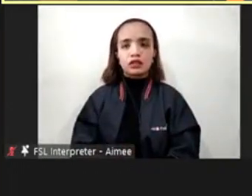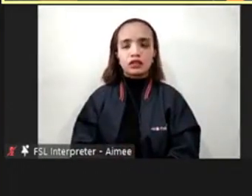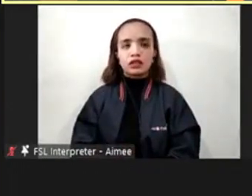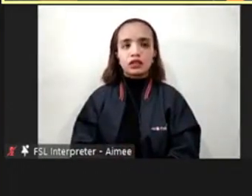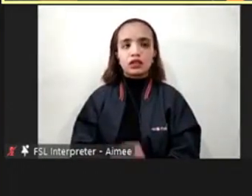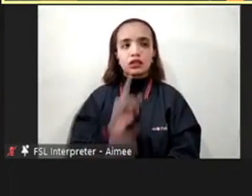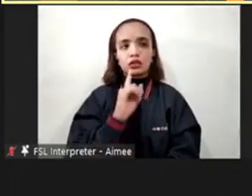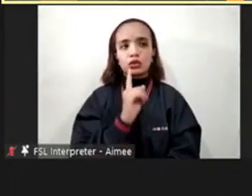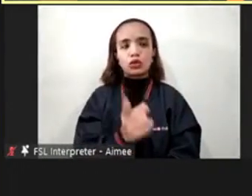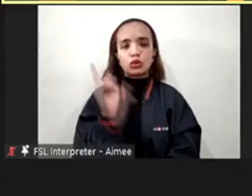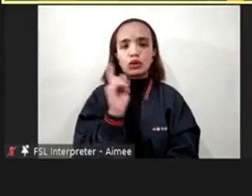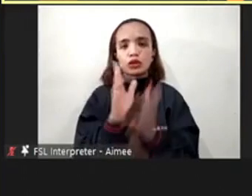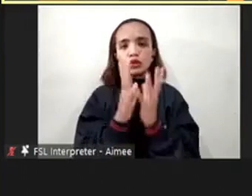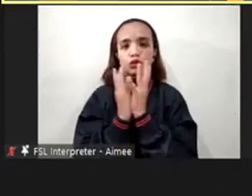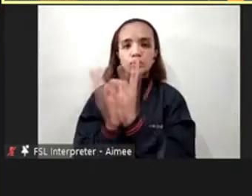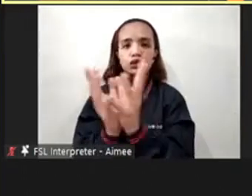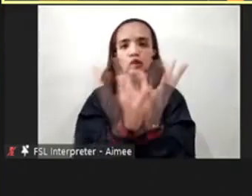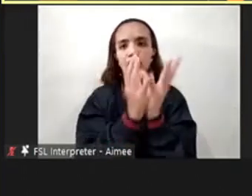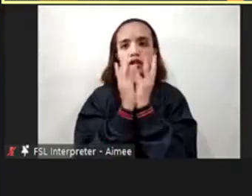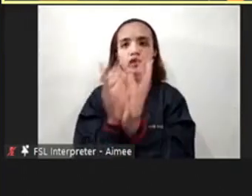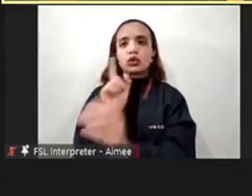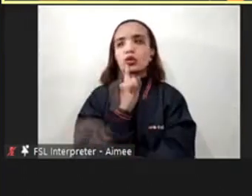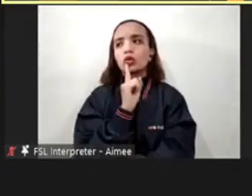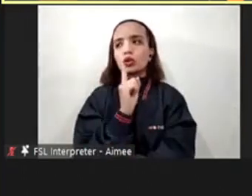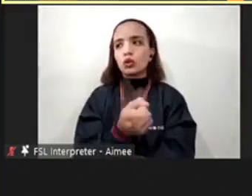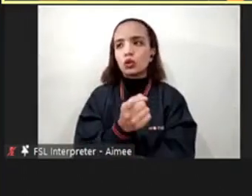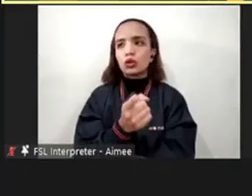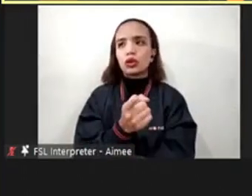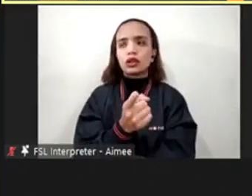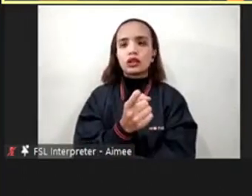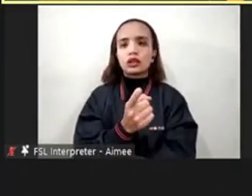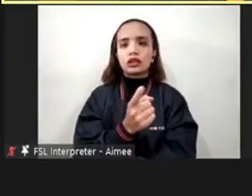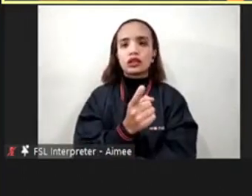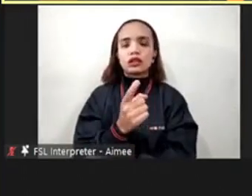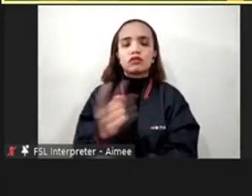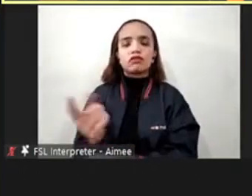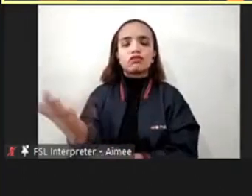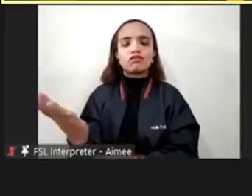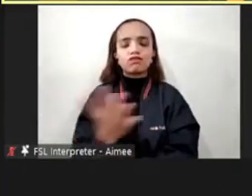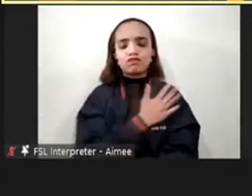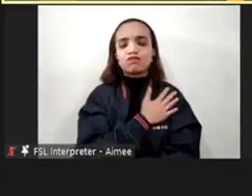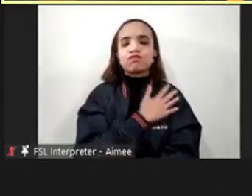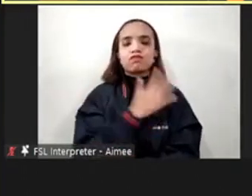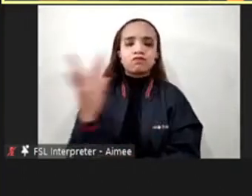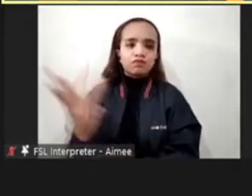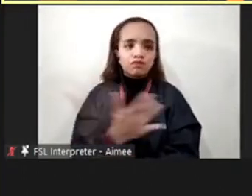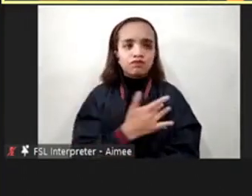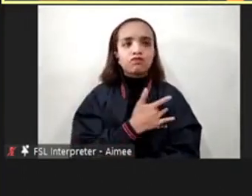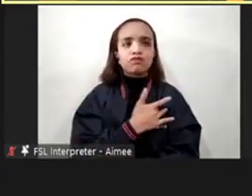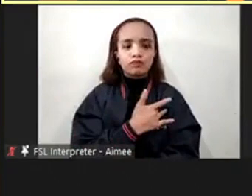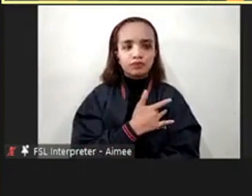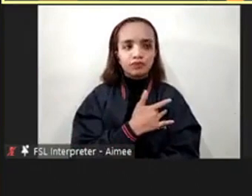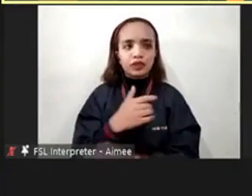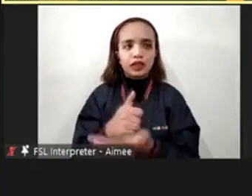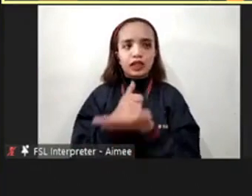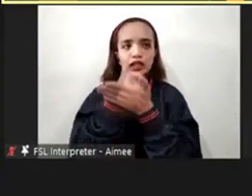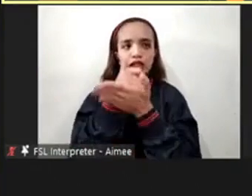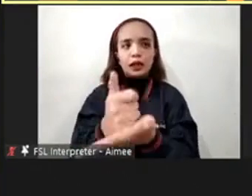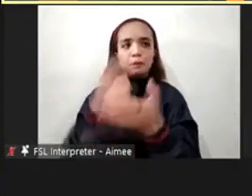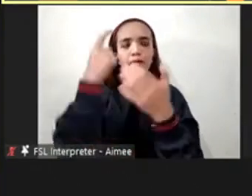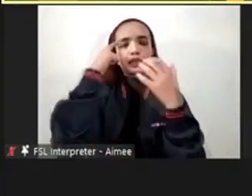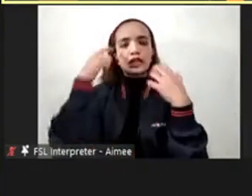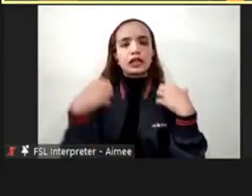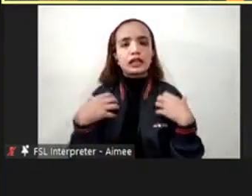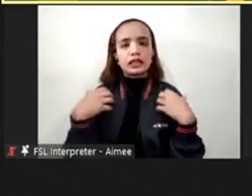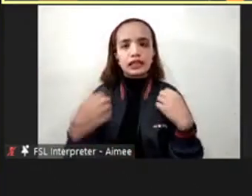the community really, warms our heart and everyone, and it helps, your mental health